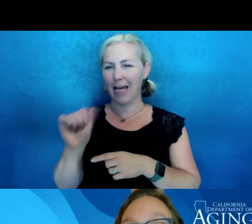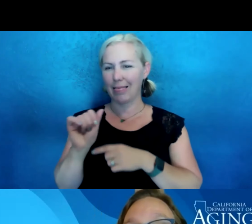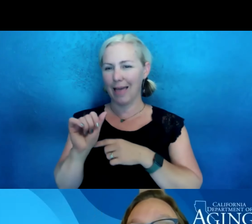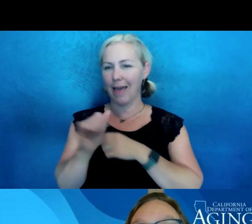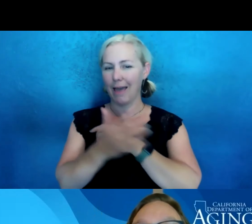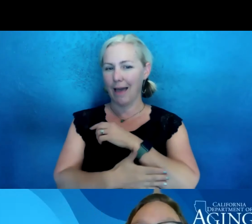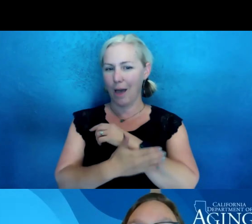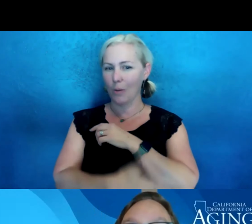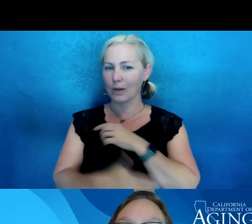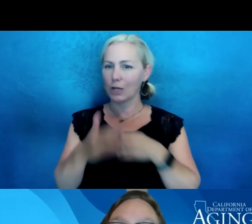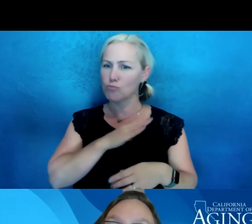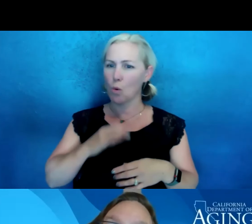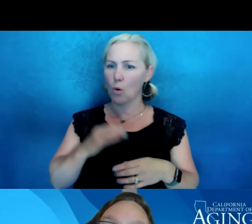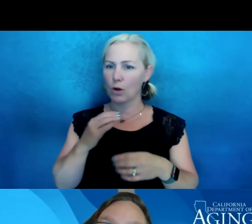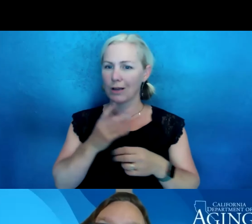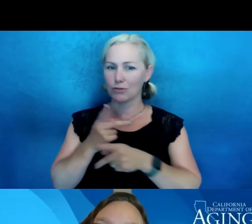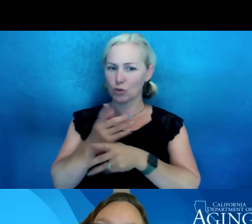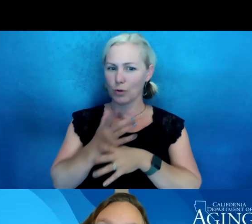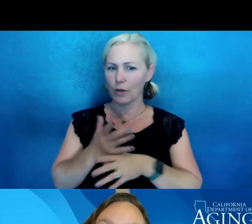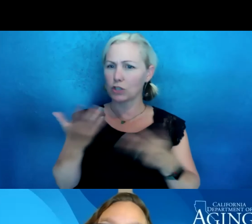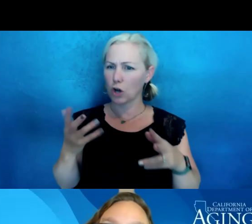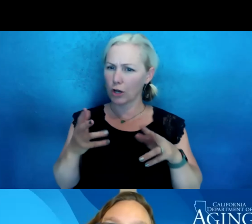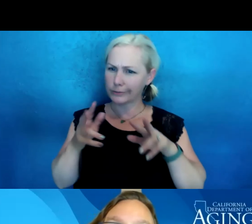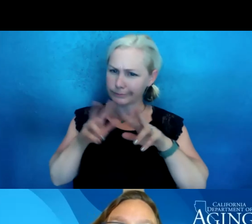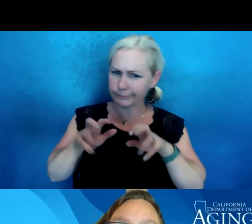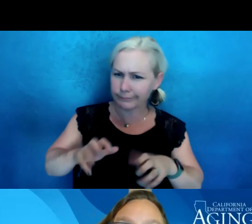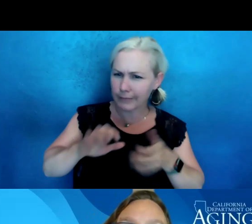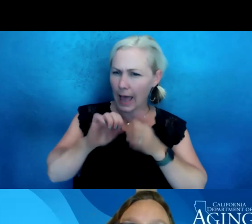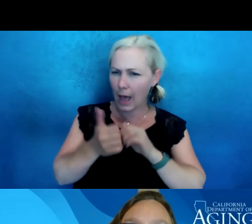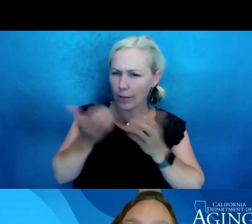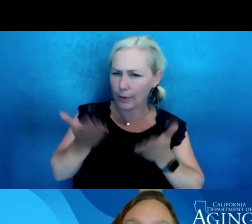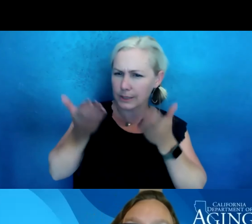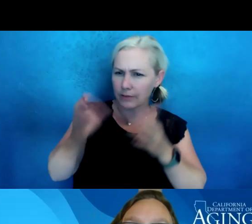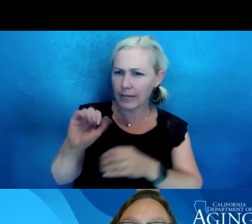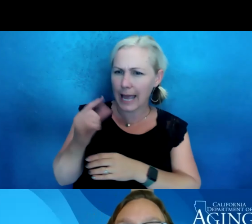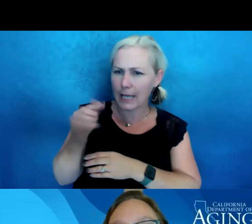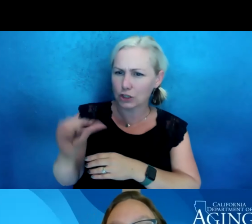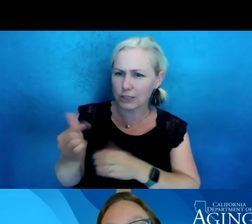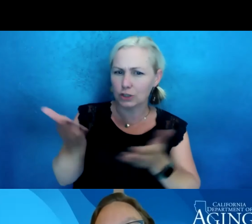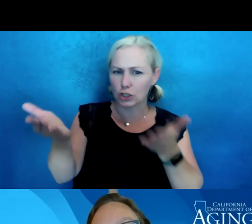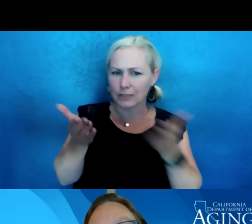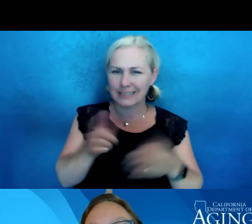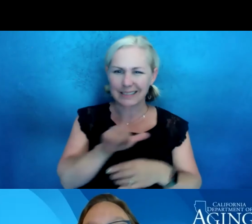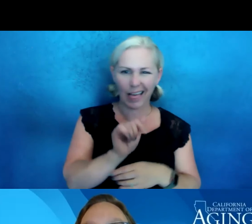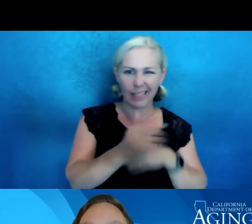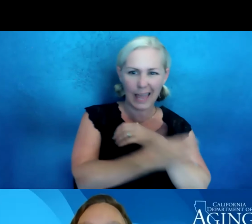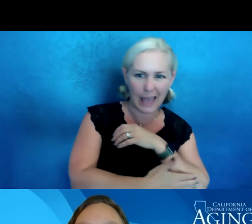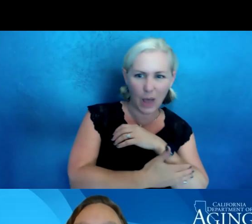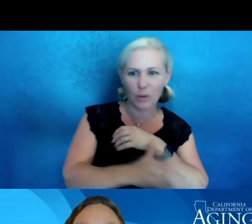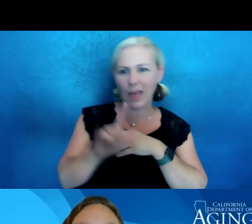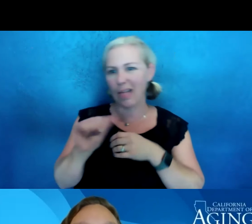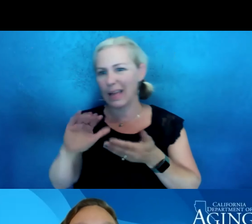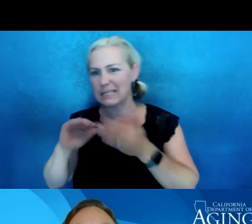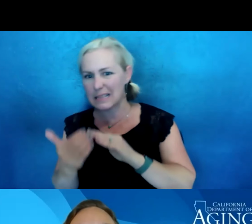that fresh look at how they are delivering aging services, bringing together the LA County leadership and LA City leadership and the